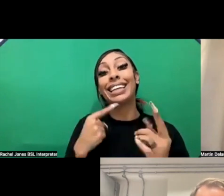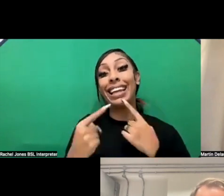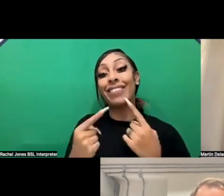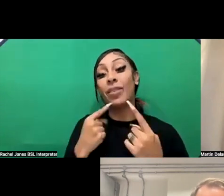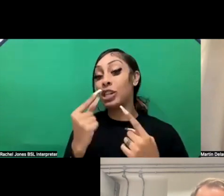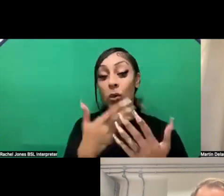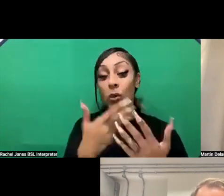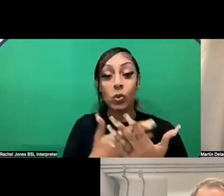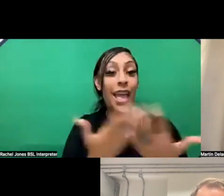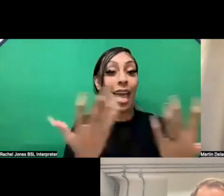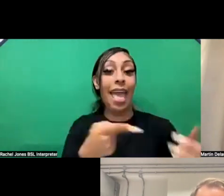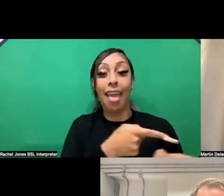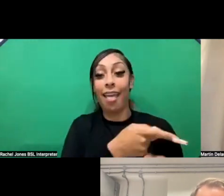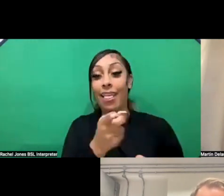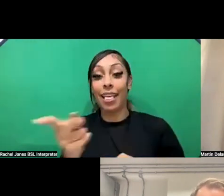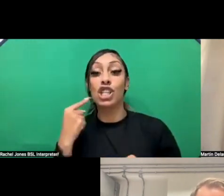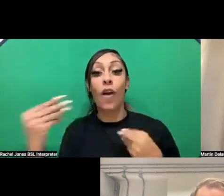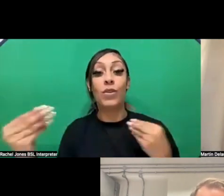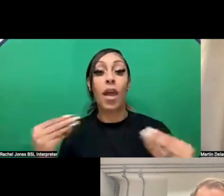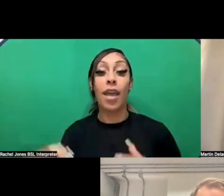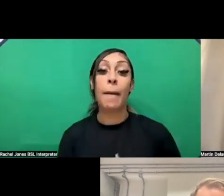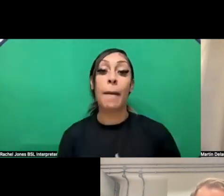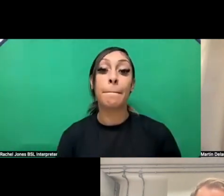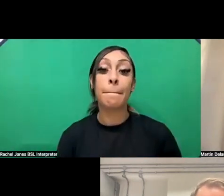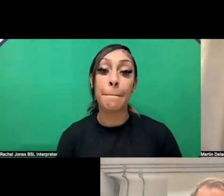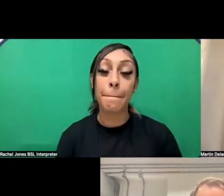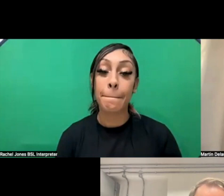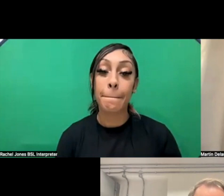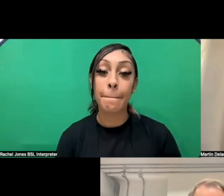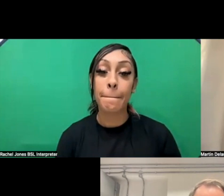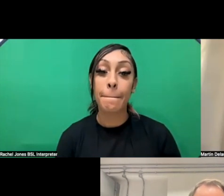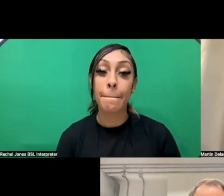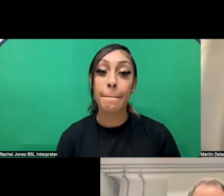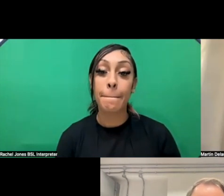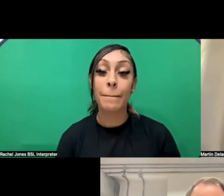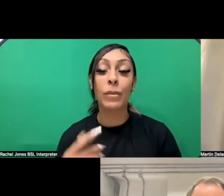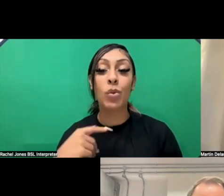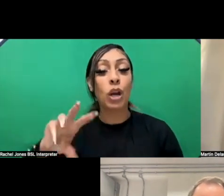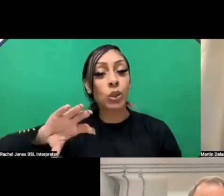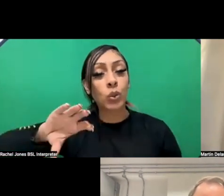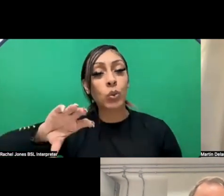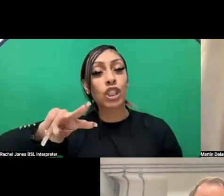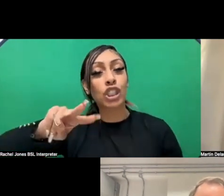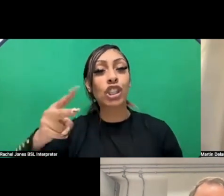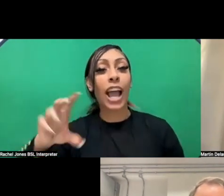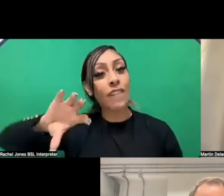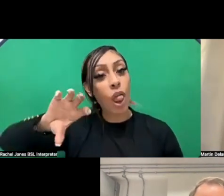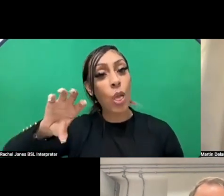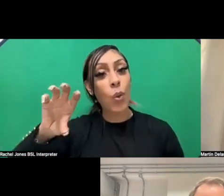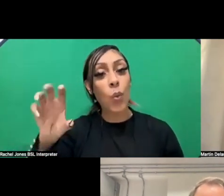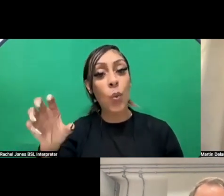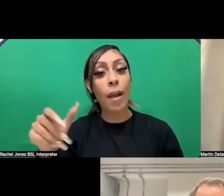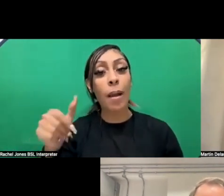either hardware or software. So if you, for example, want to change your volume while you're performing, you press the volume